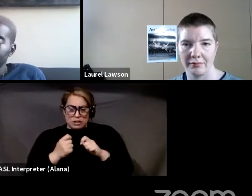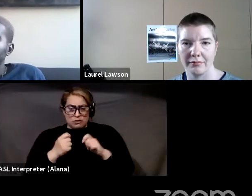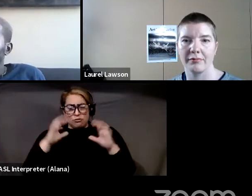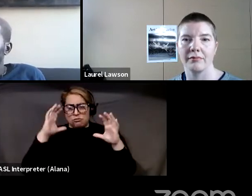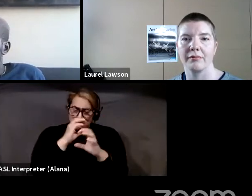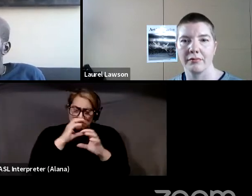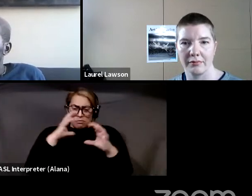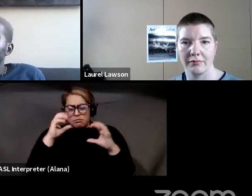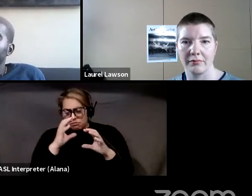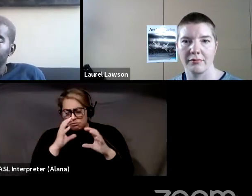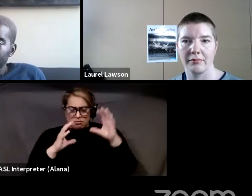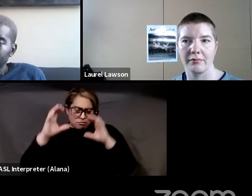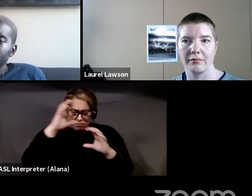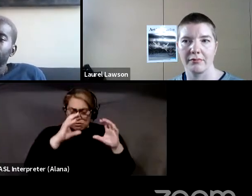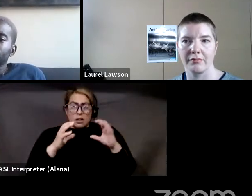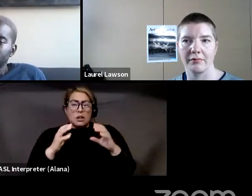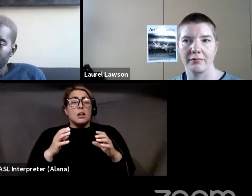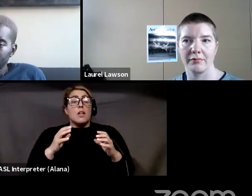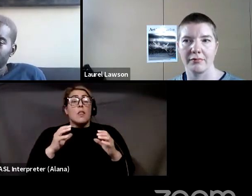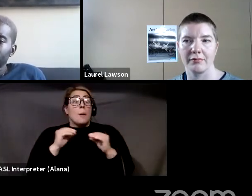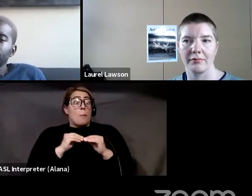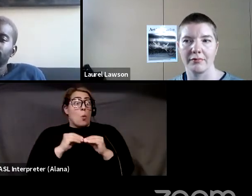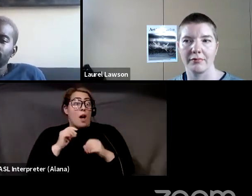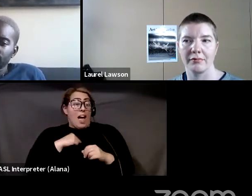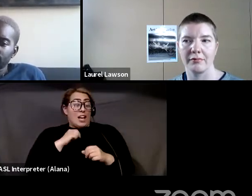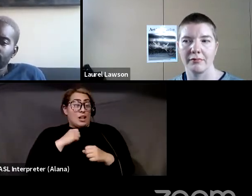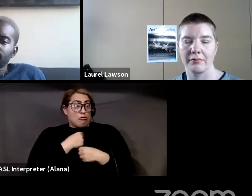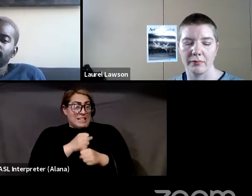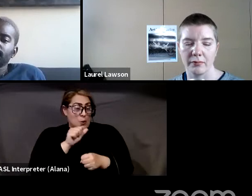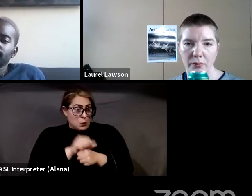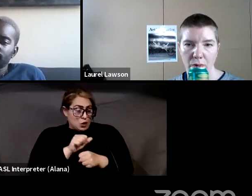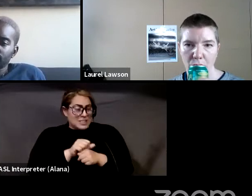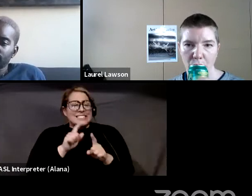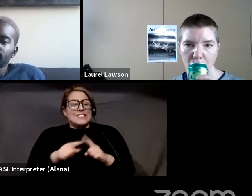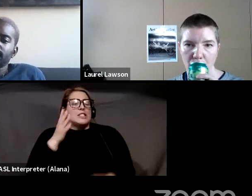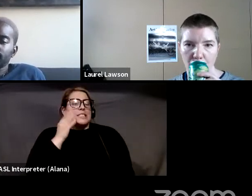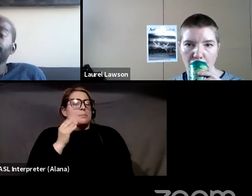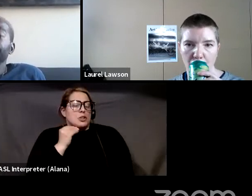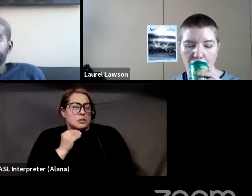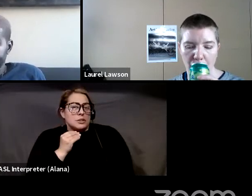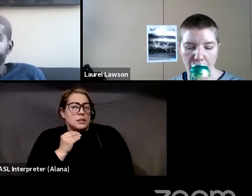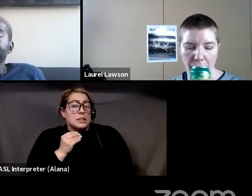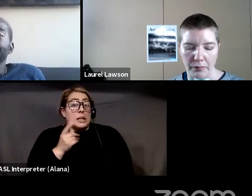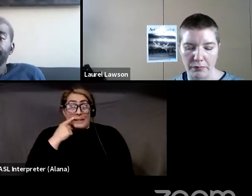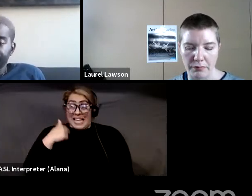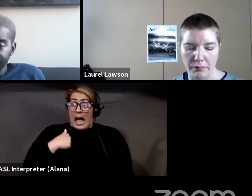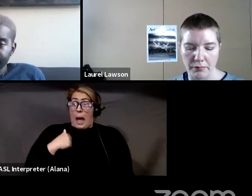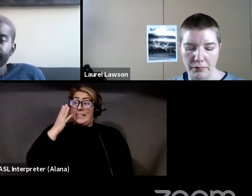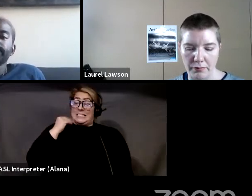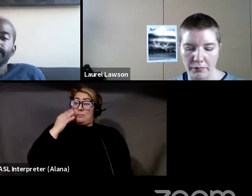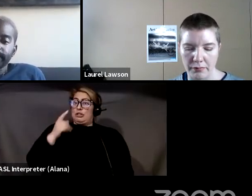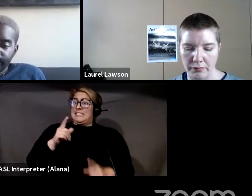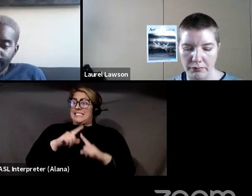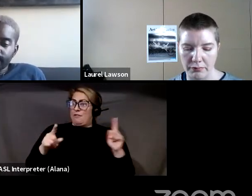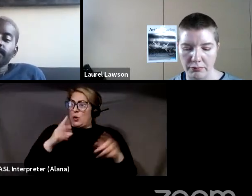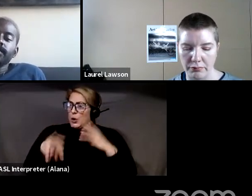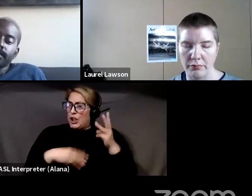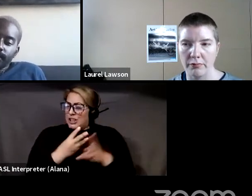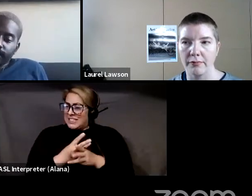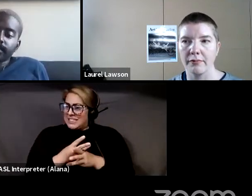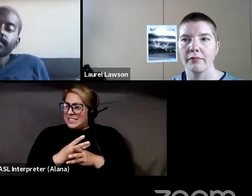the more I create work, it is a different experience because I am experiencing the world differently.